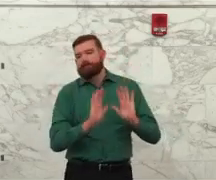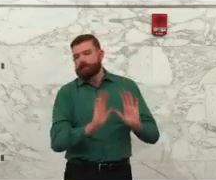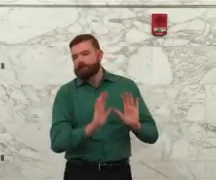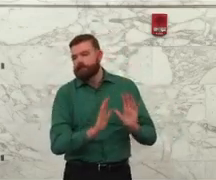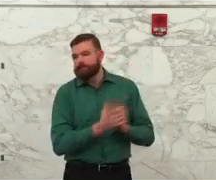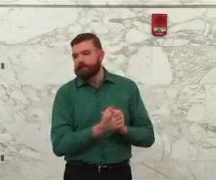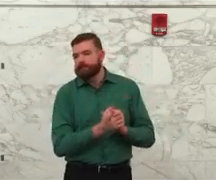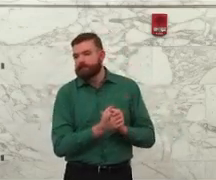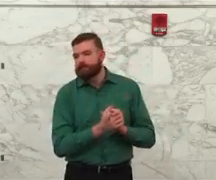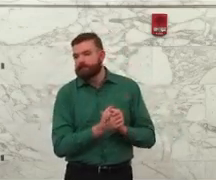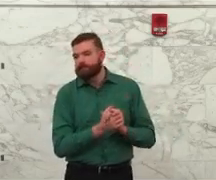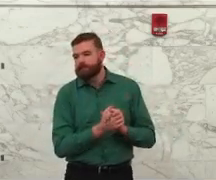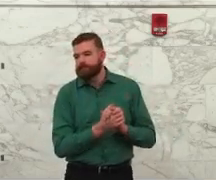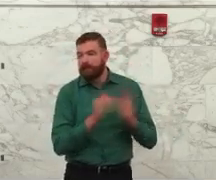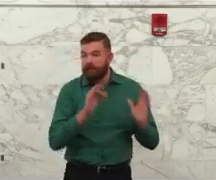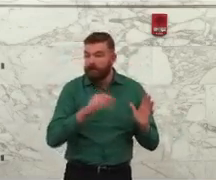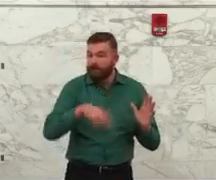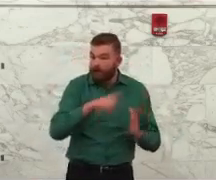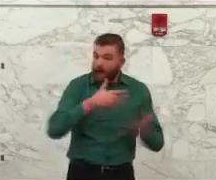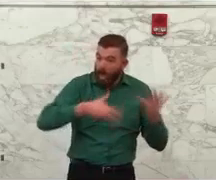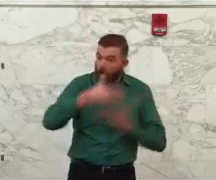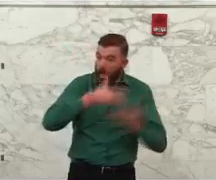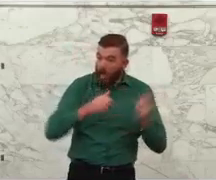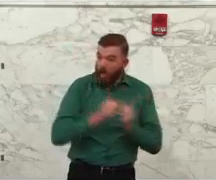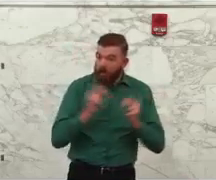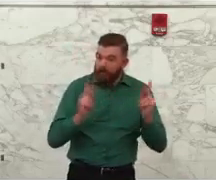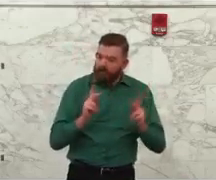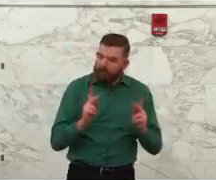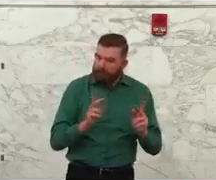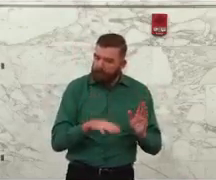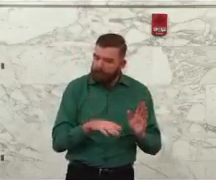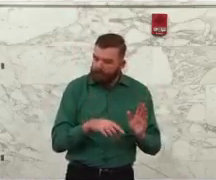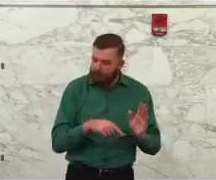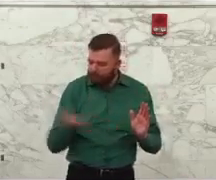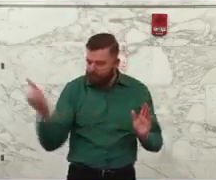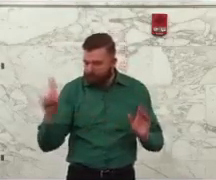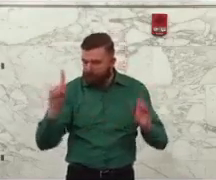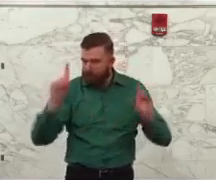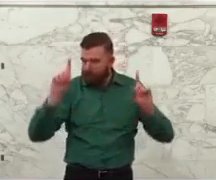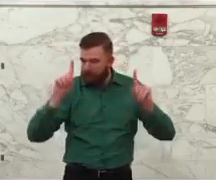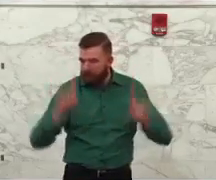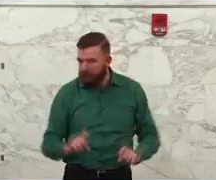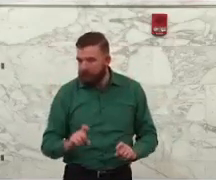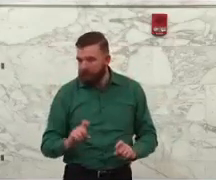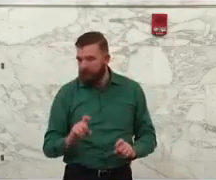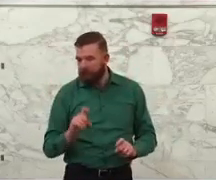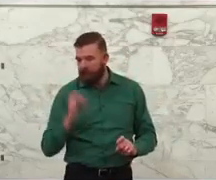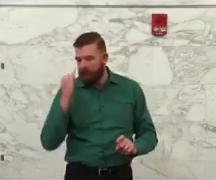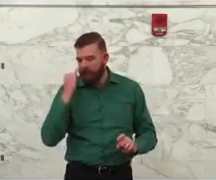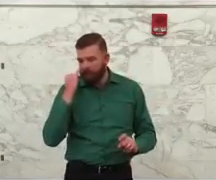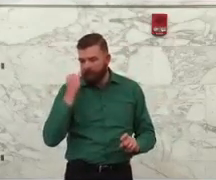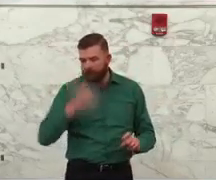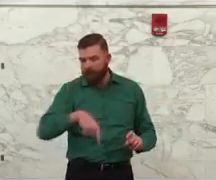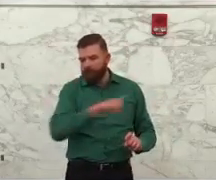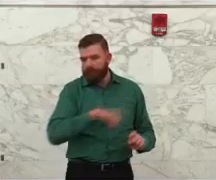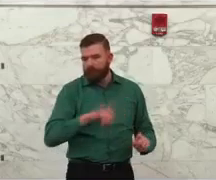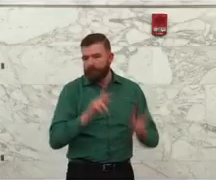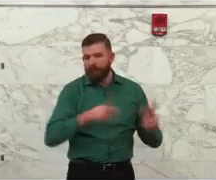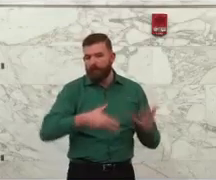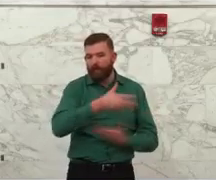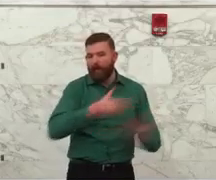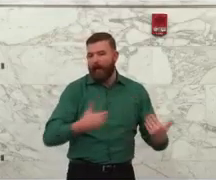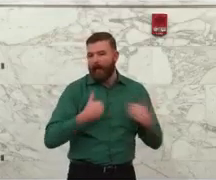test. To get there. Right? Hope to get there. If you look at the amount of people who got tested this week versus last week, it is exponential. It's a